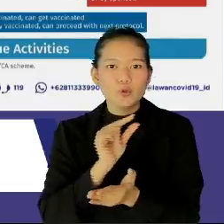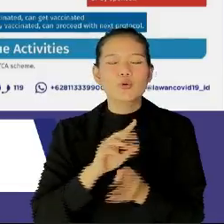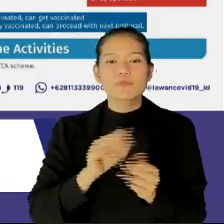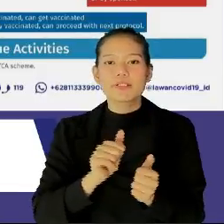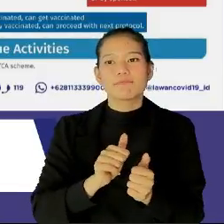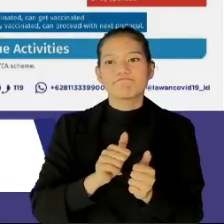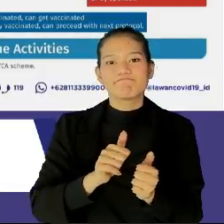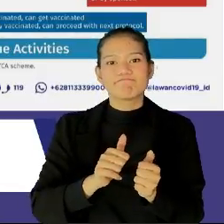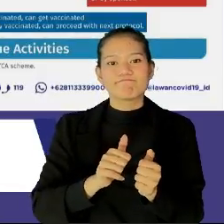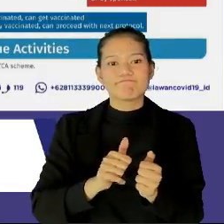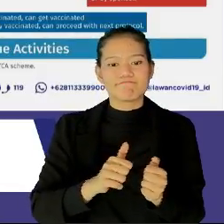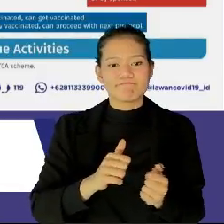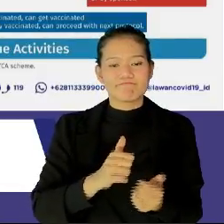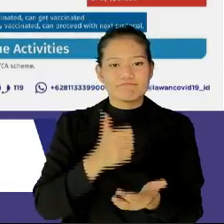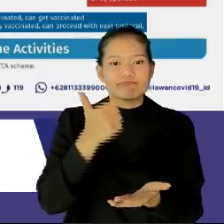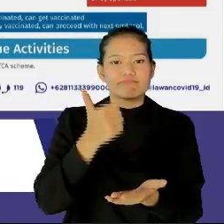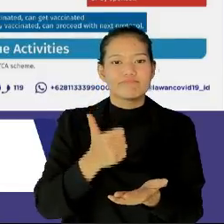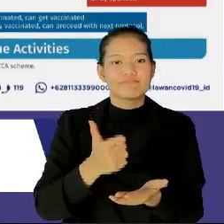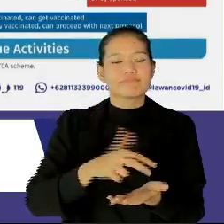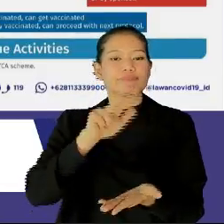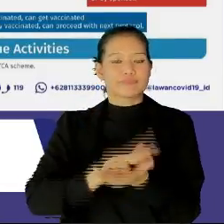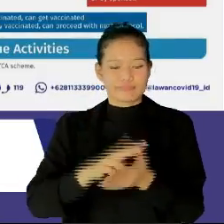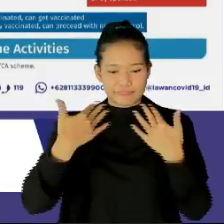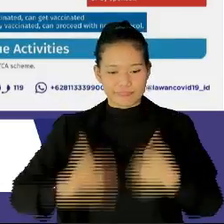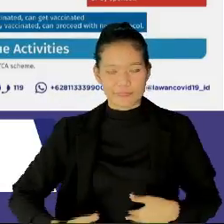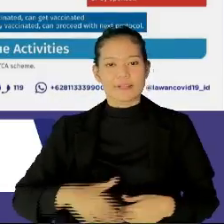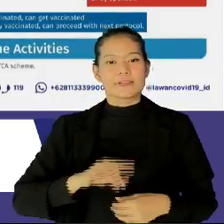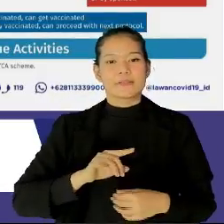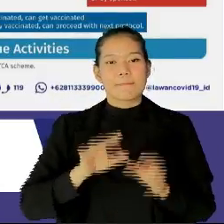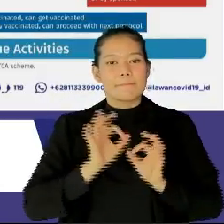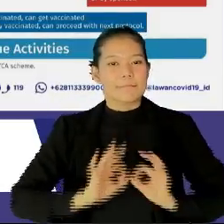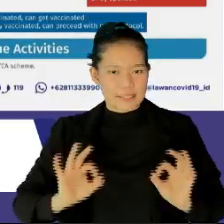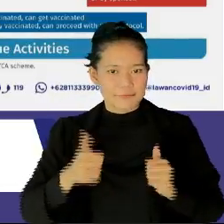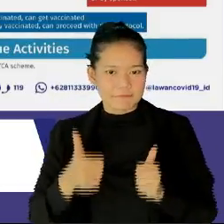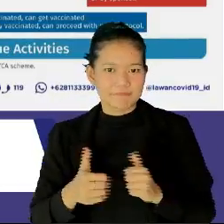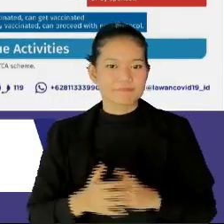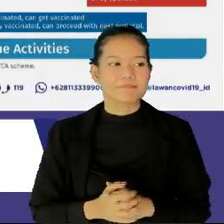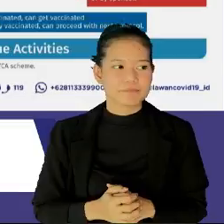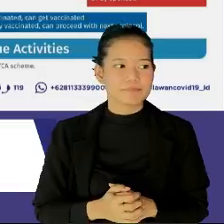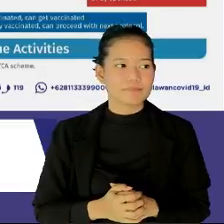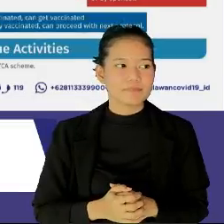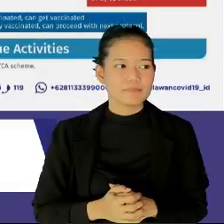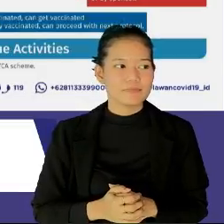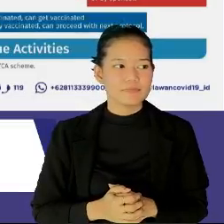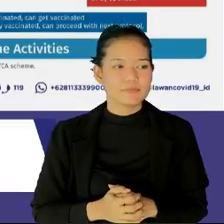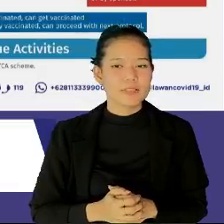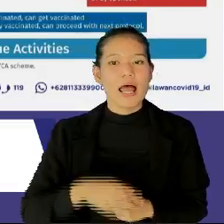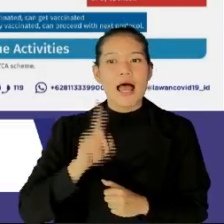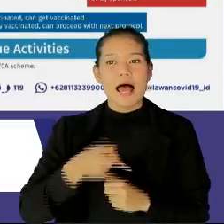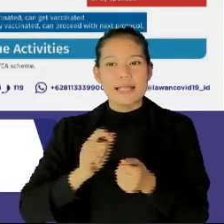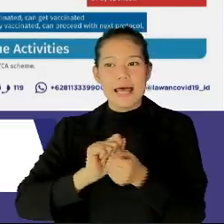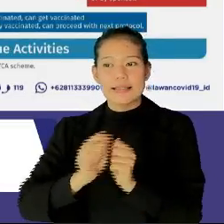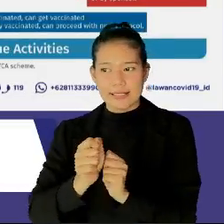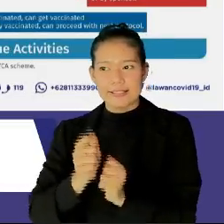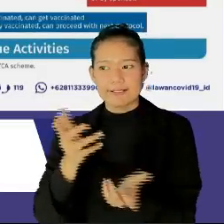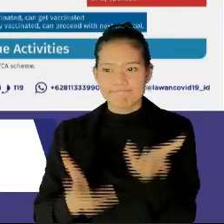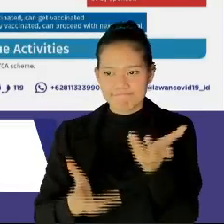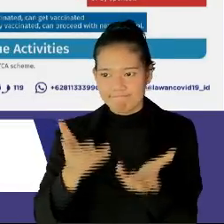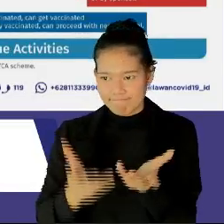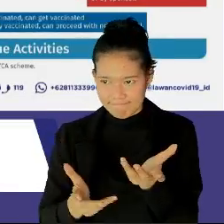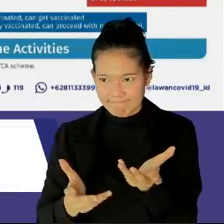the second RT-PCR result that comes out positive, the options of comparative test is